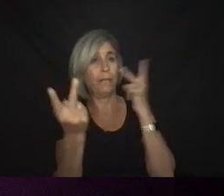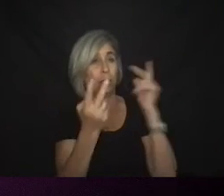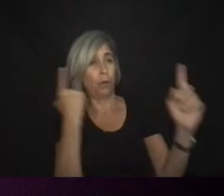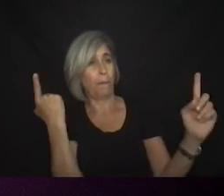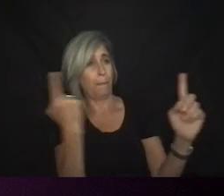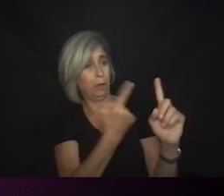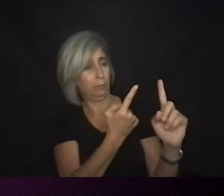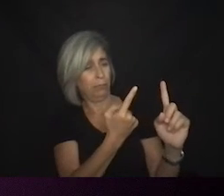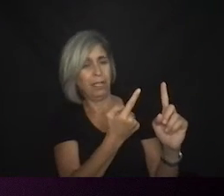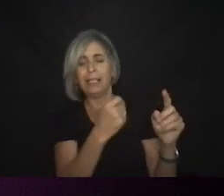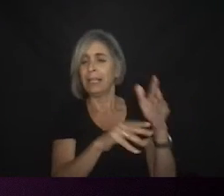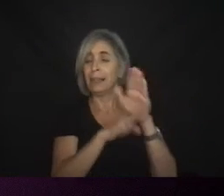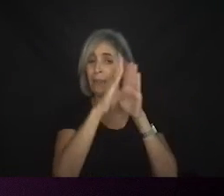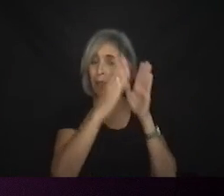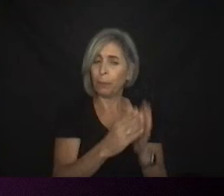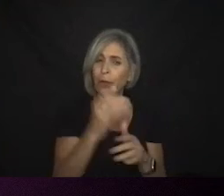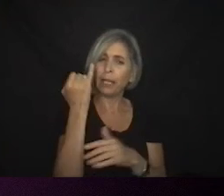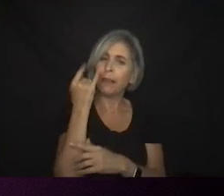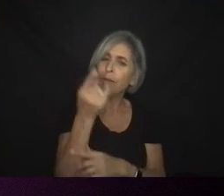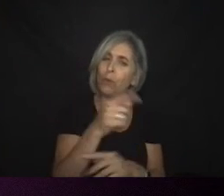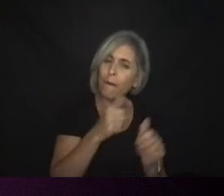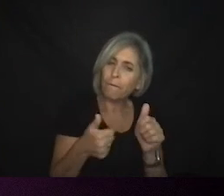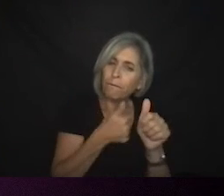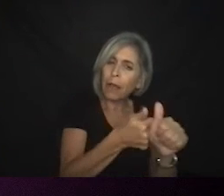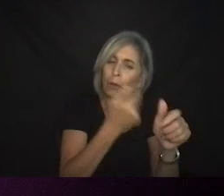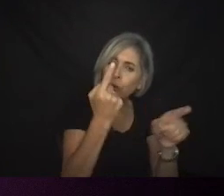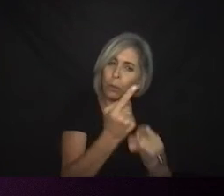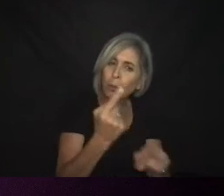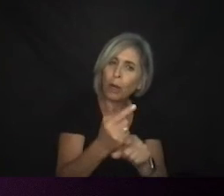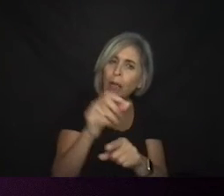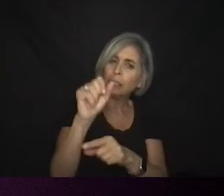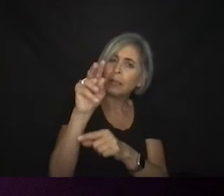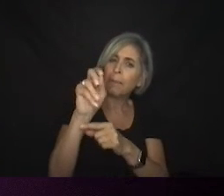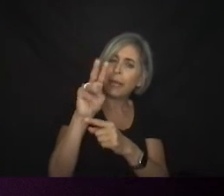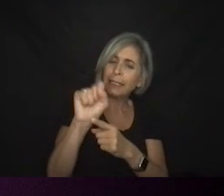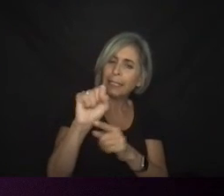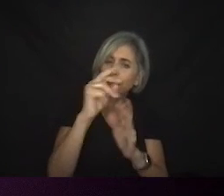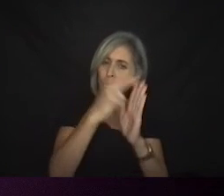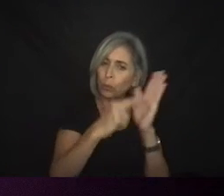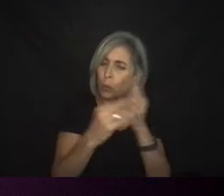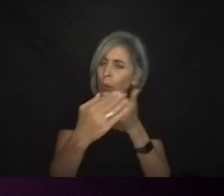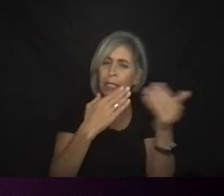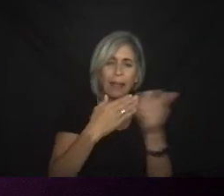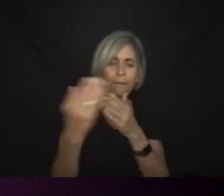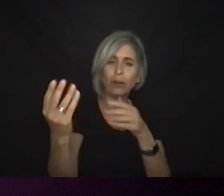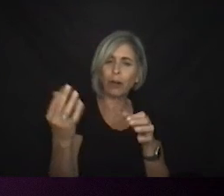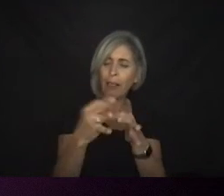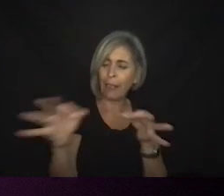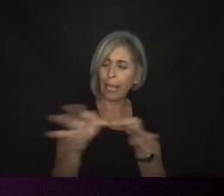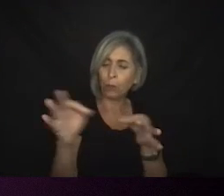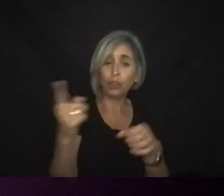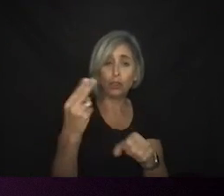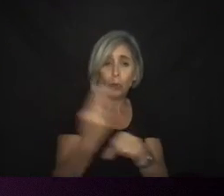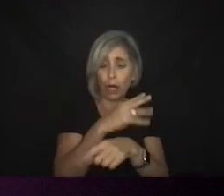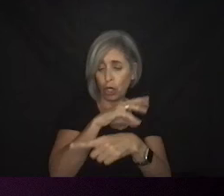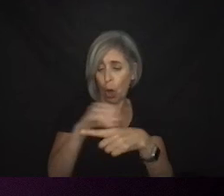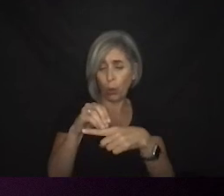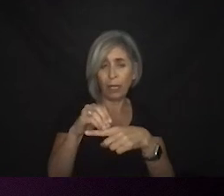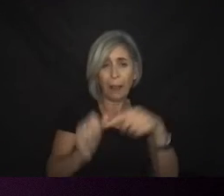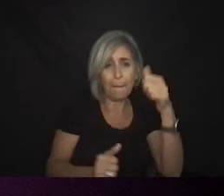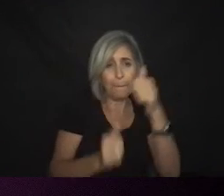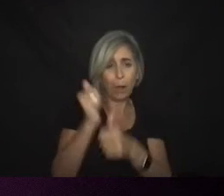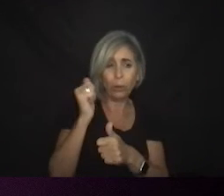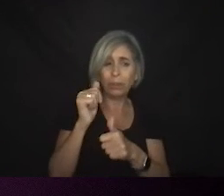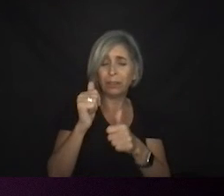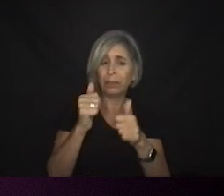and then as a developer, if you're following the proper semantic rules of whatever language you're coding in, you should be most of the